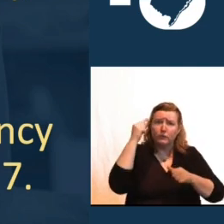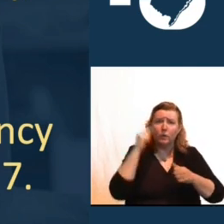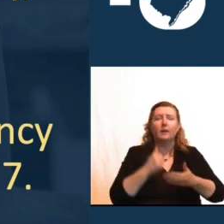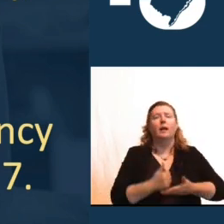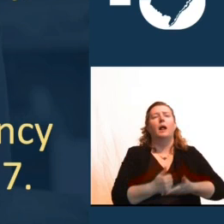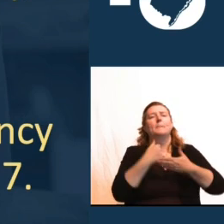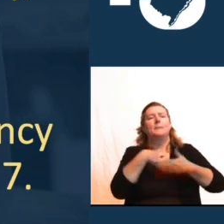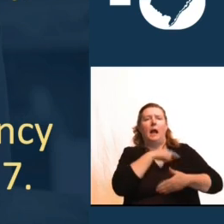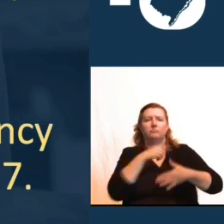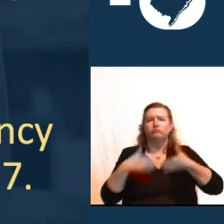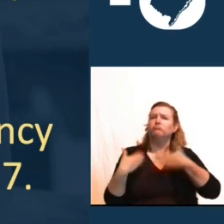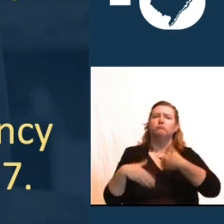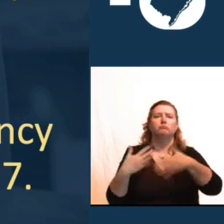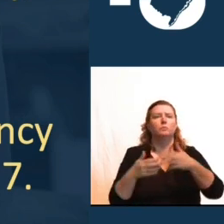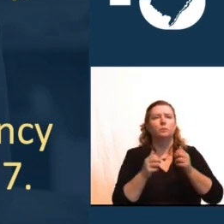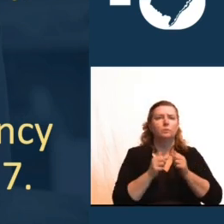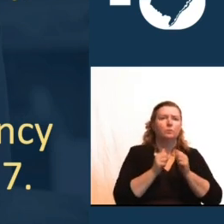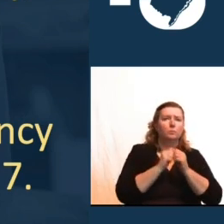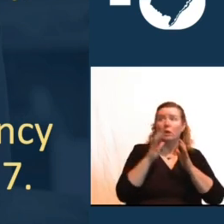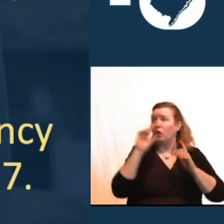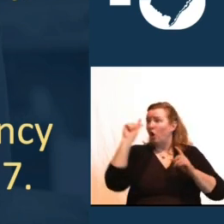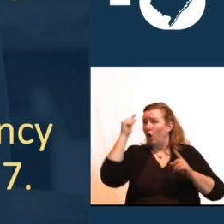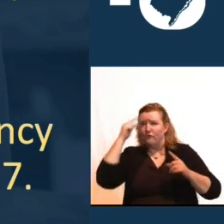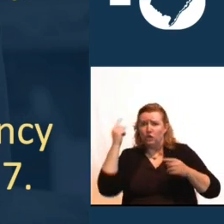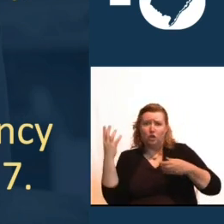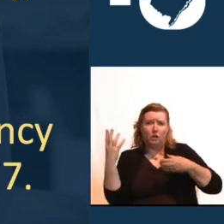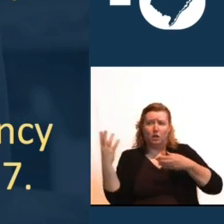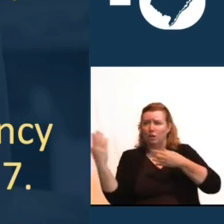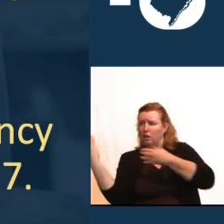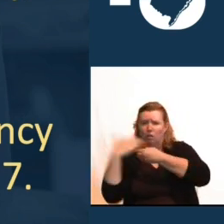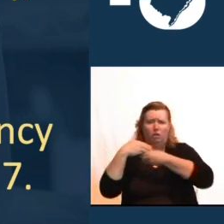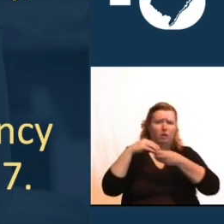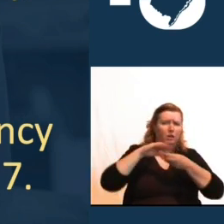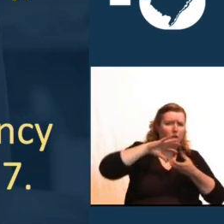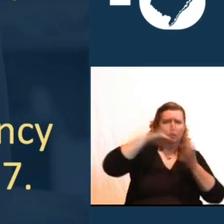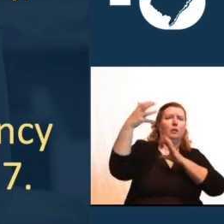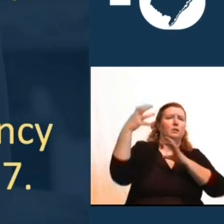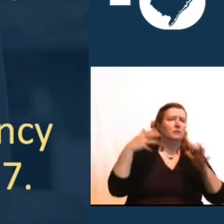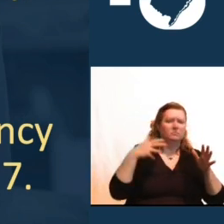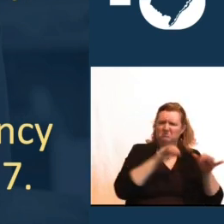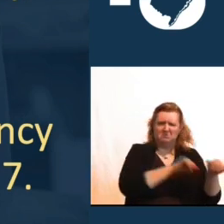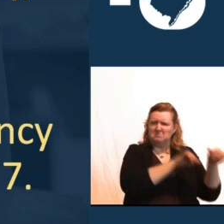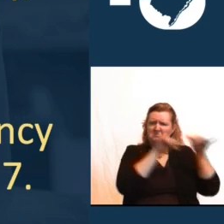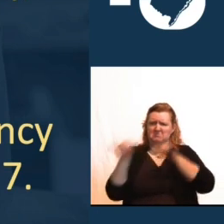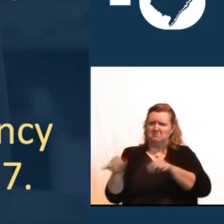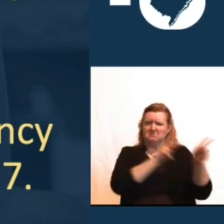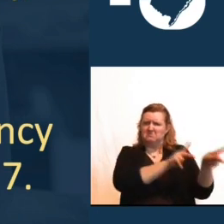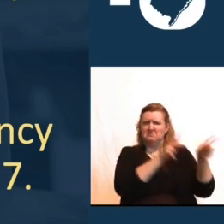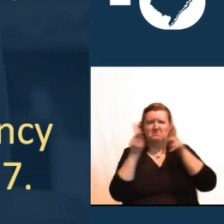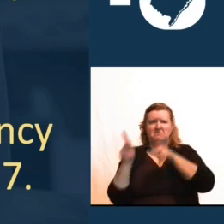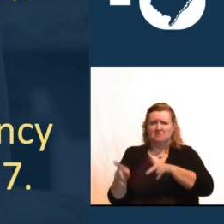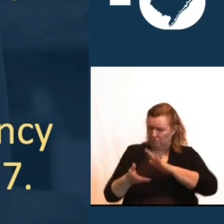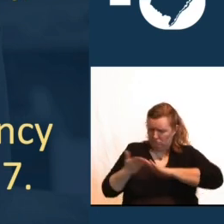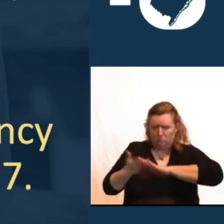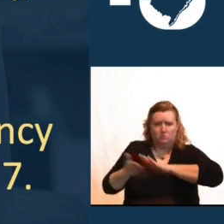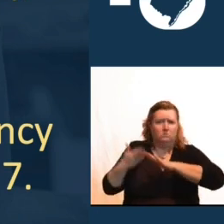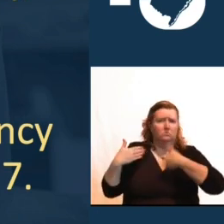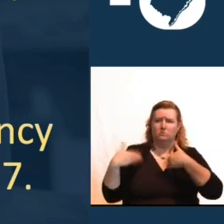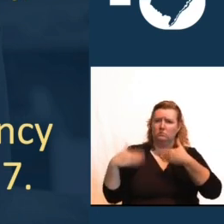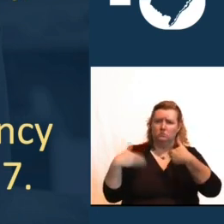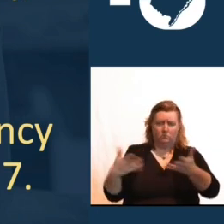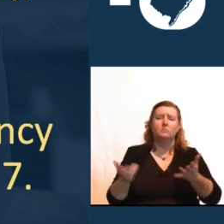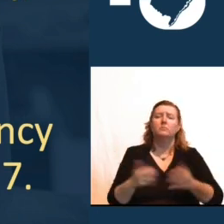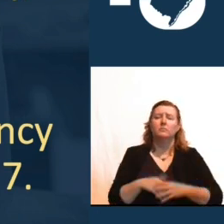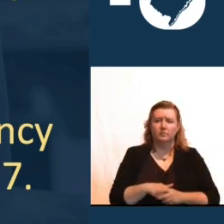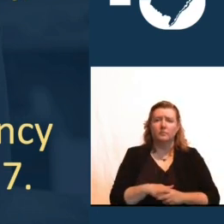which most of you probably did not know remained in effect, maintaining this one will not impact your daily life in